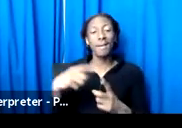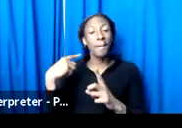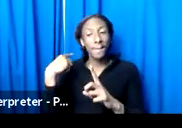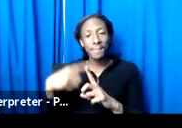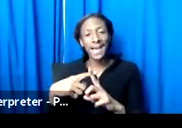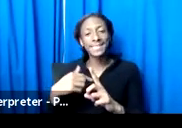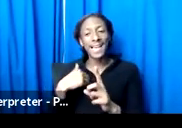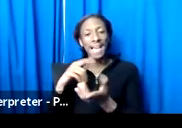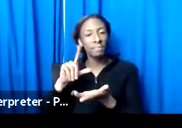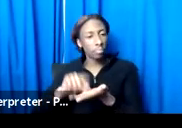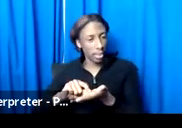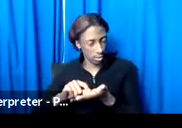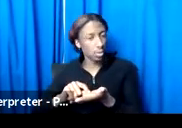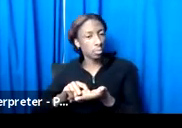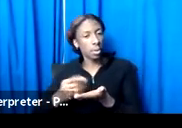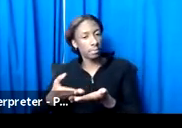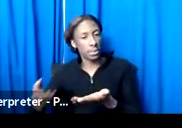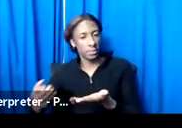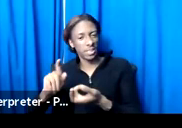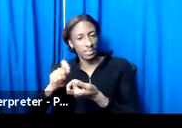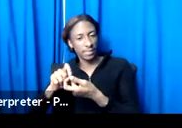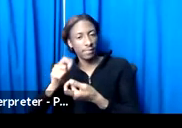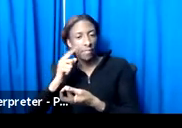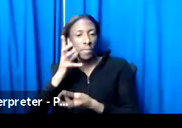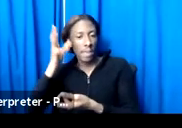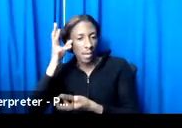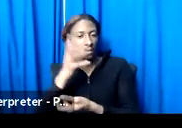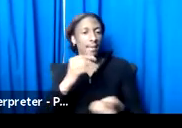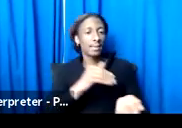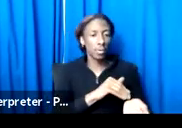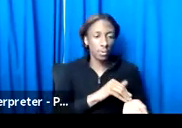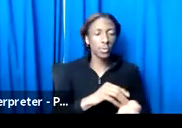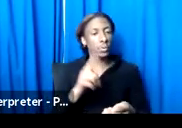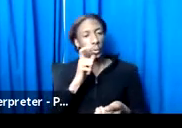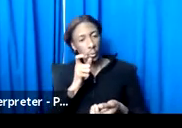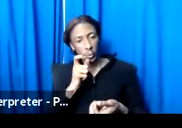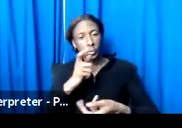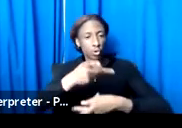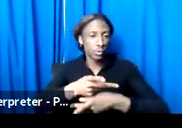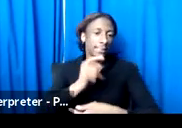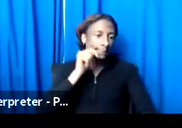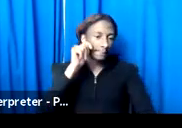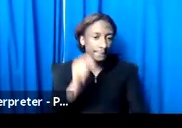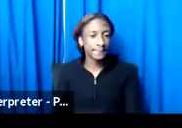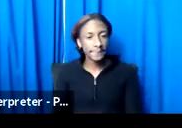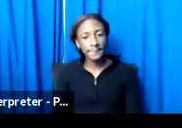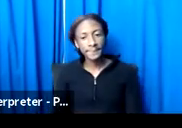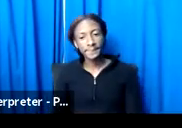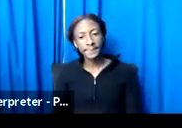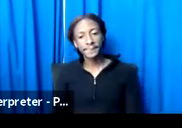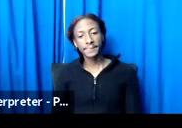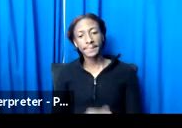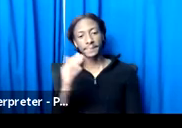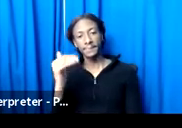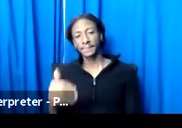printable materials specifically for parents and healthcare providers that treat adolescents. Next slide,